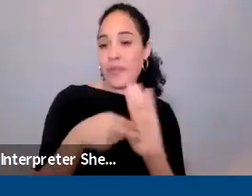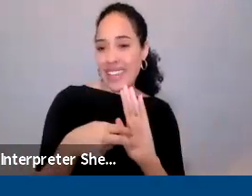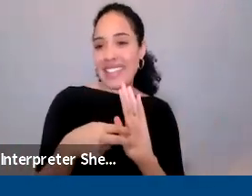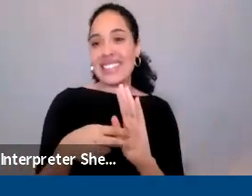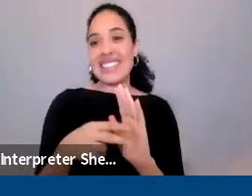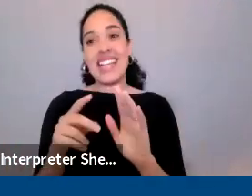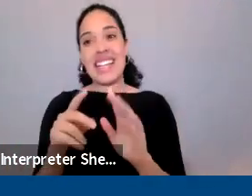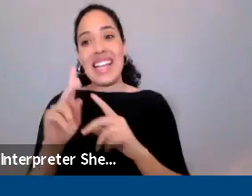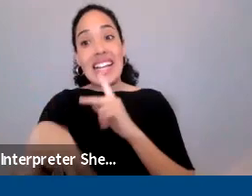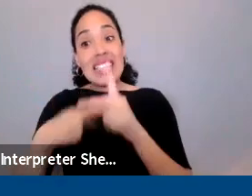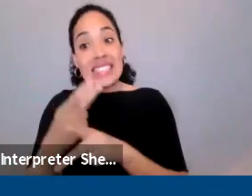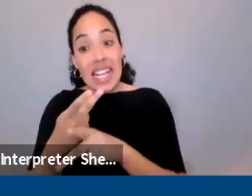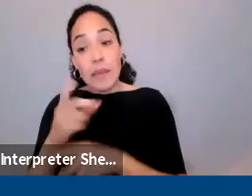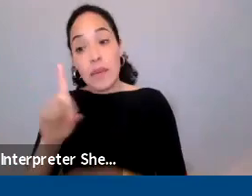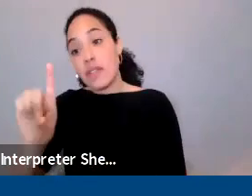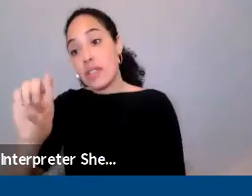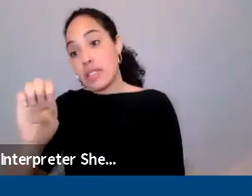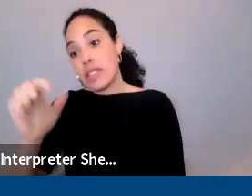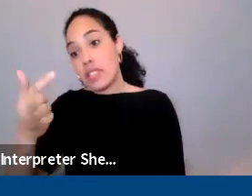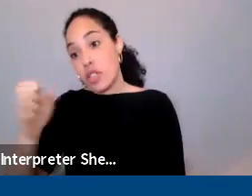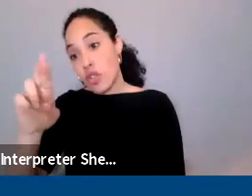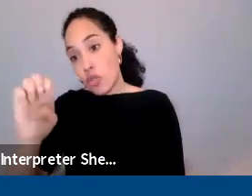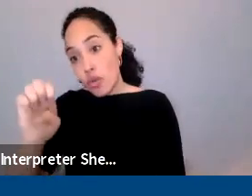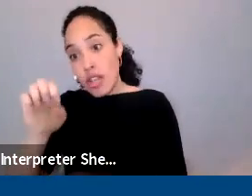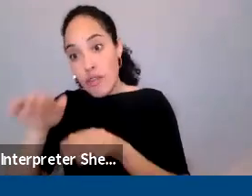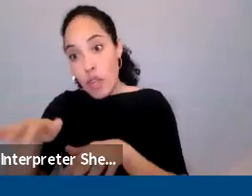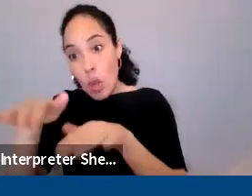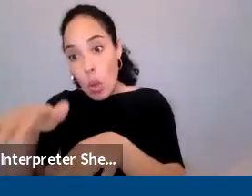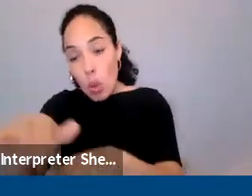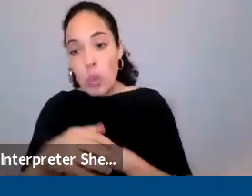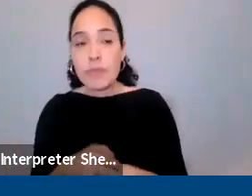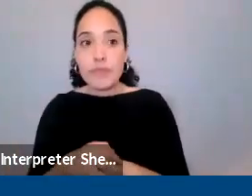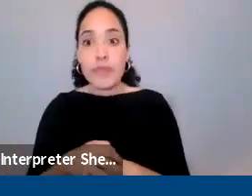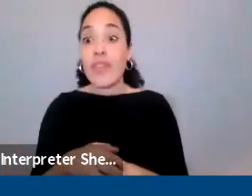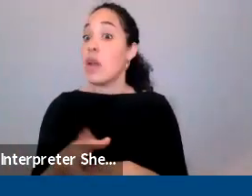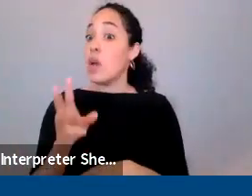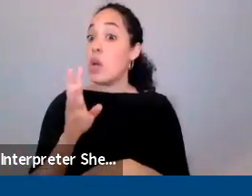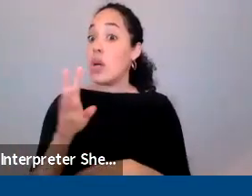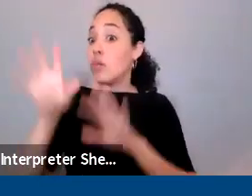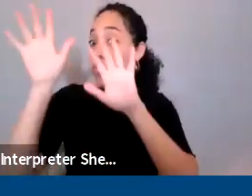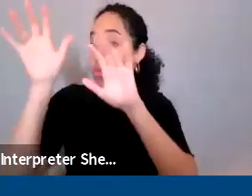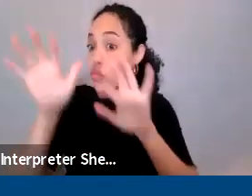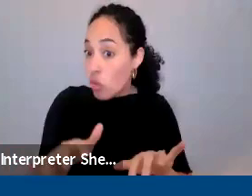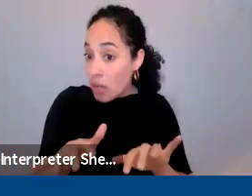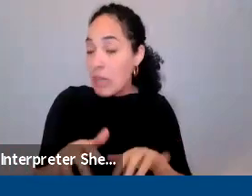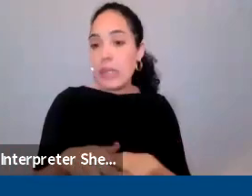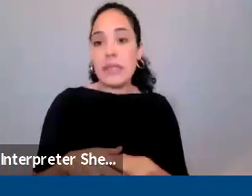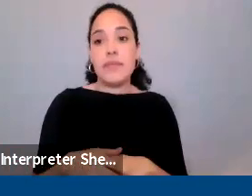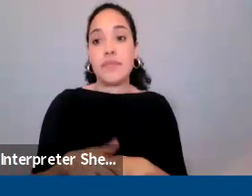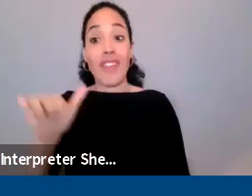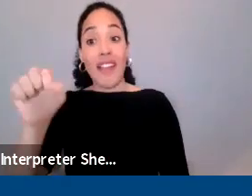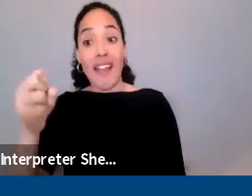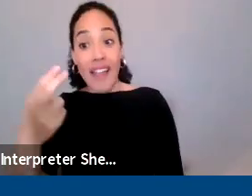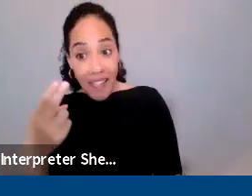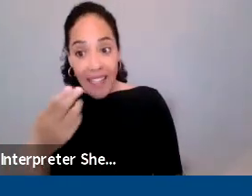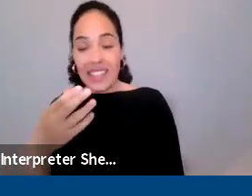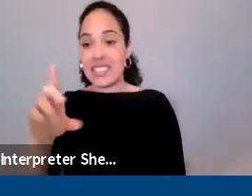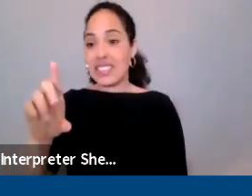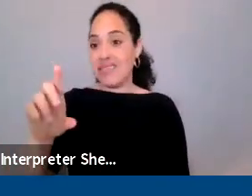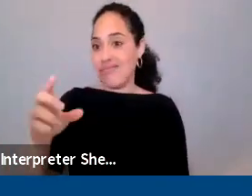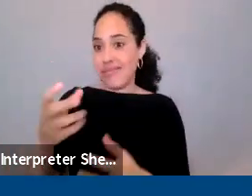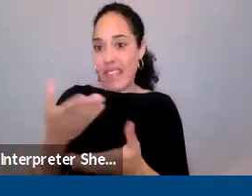intense rainfalls on that burn scar that's going to be moving ash and debris downstream and